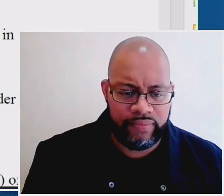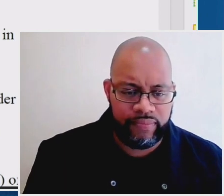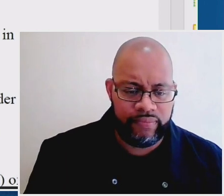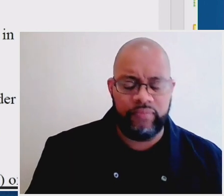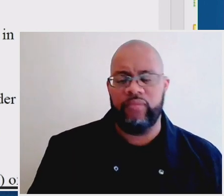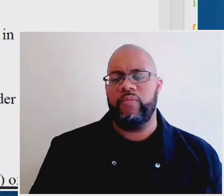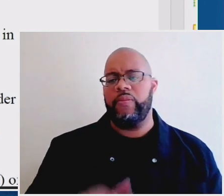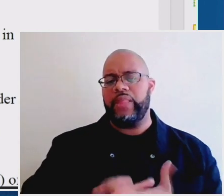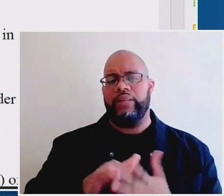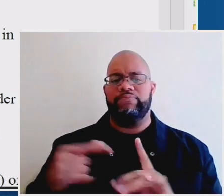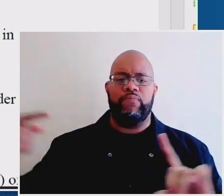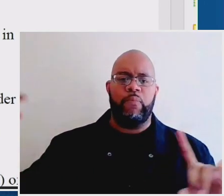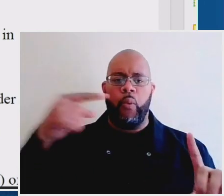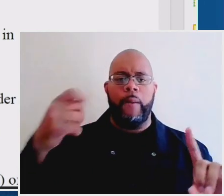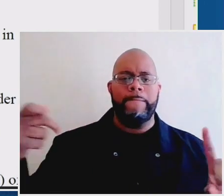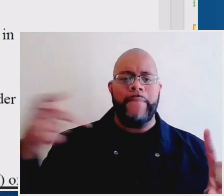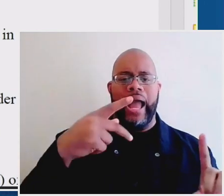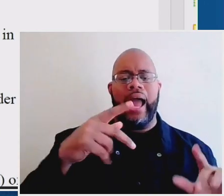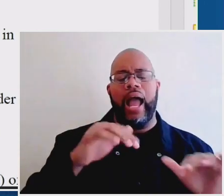back to